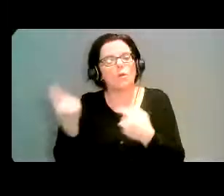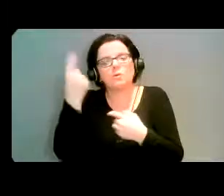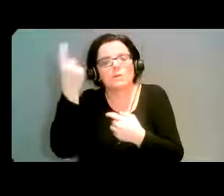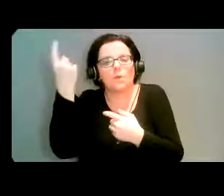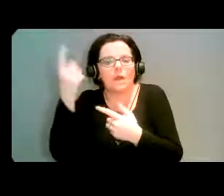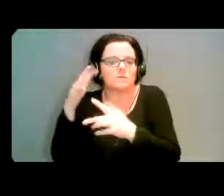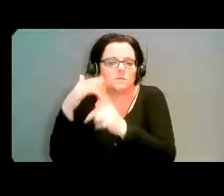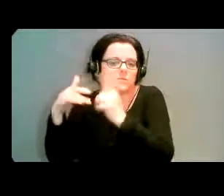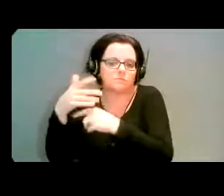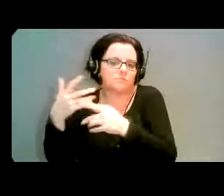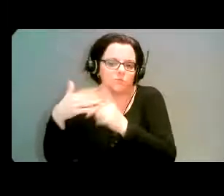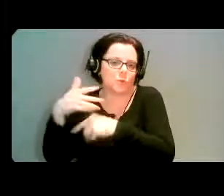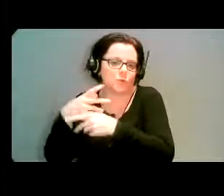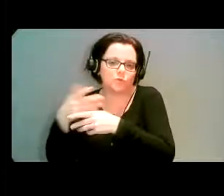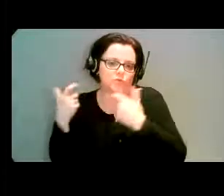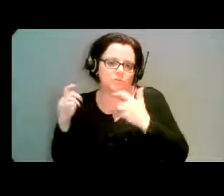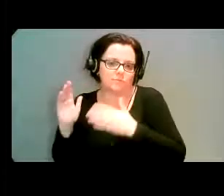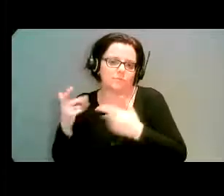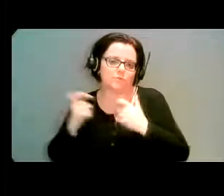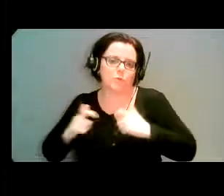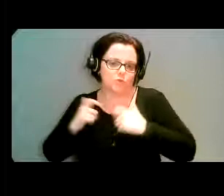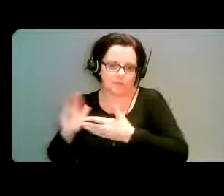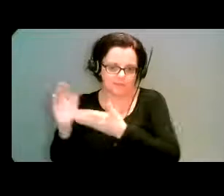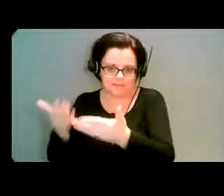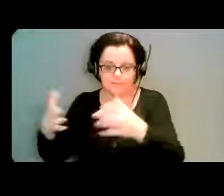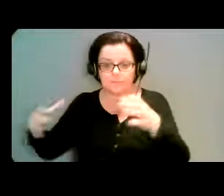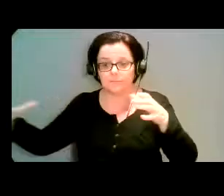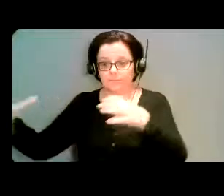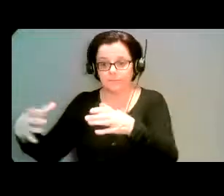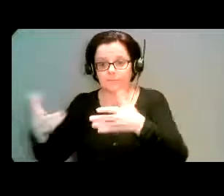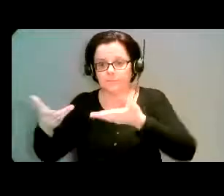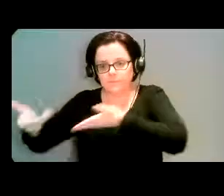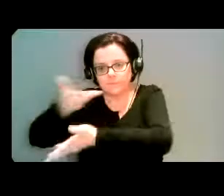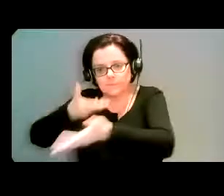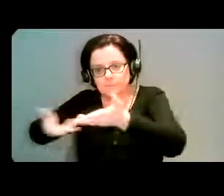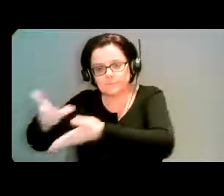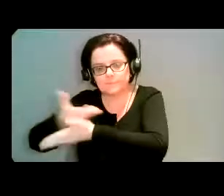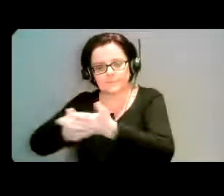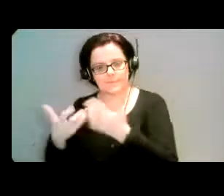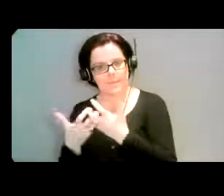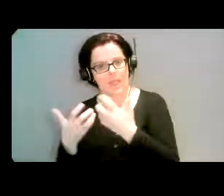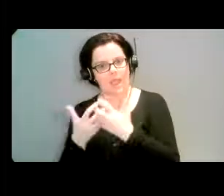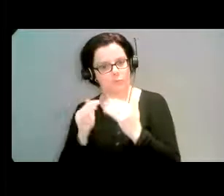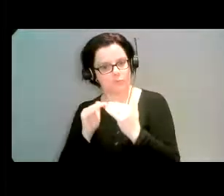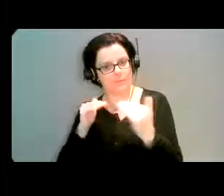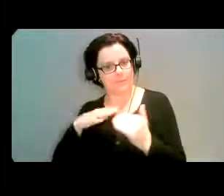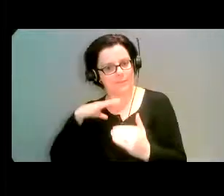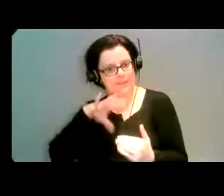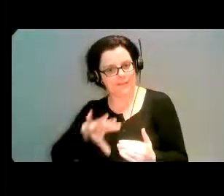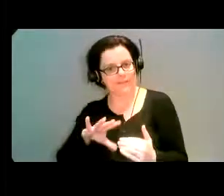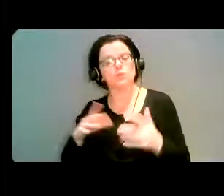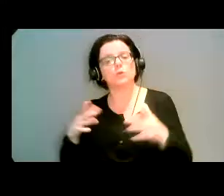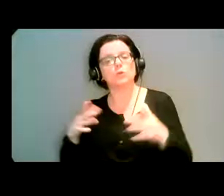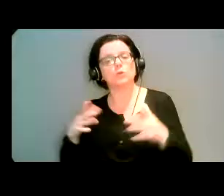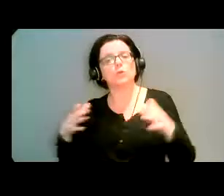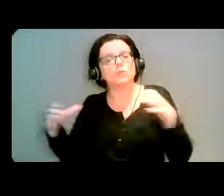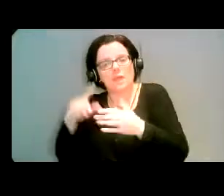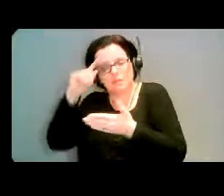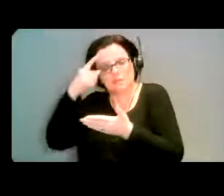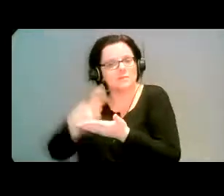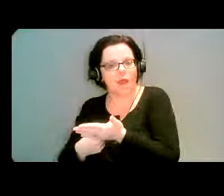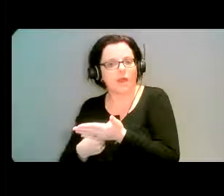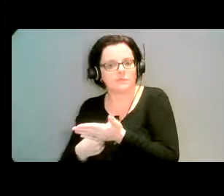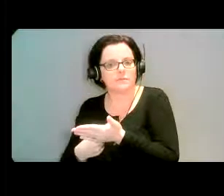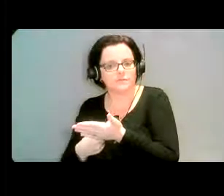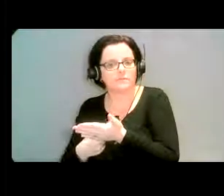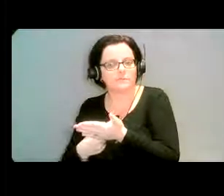social services, where you decide how best to meet your needs together.